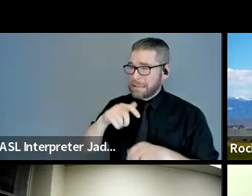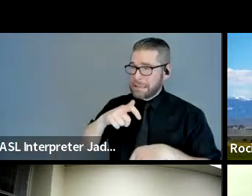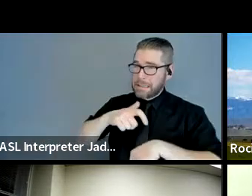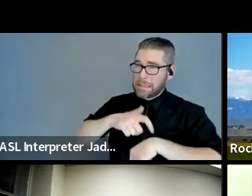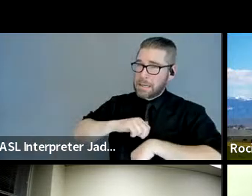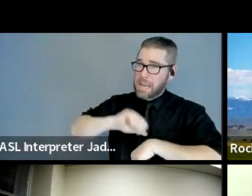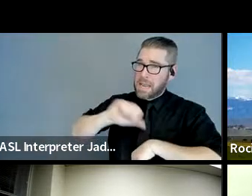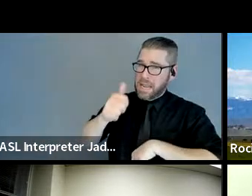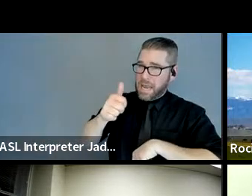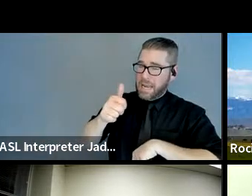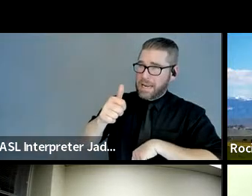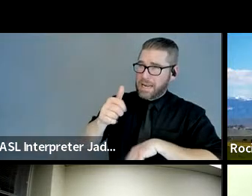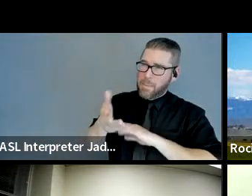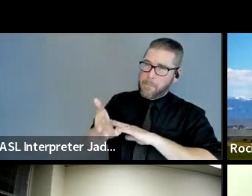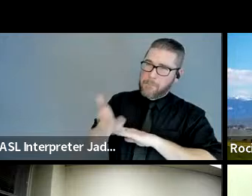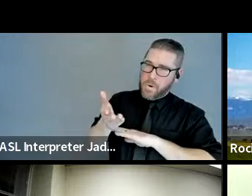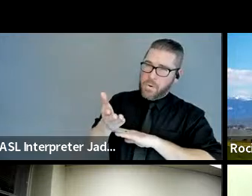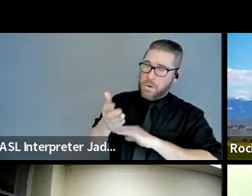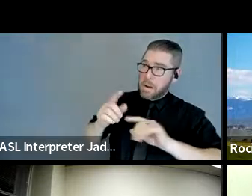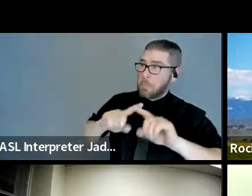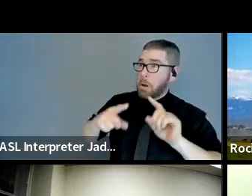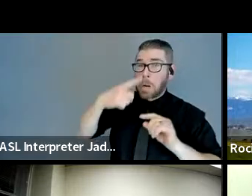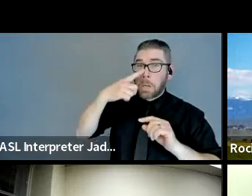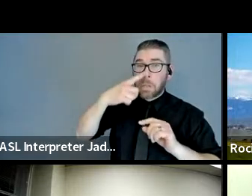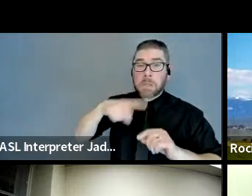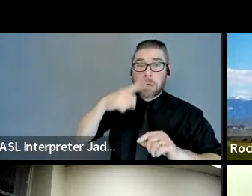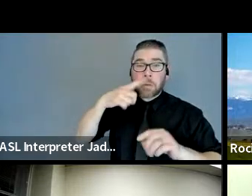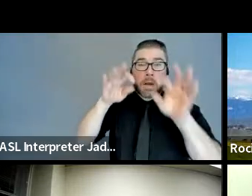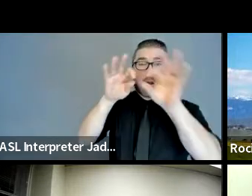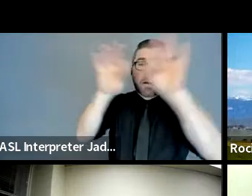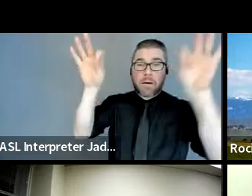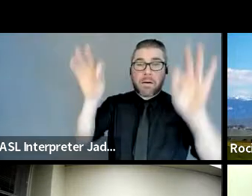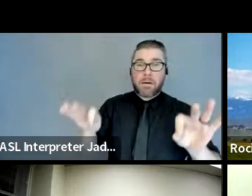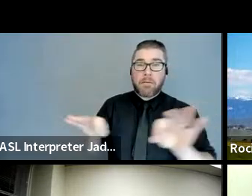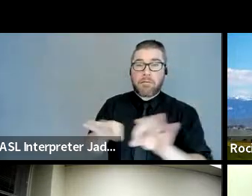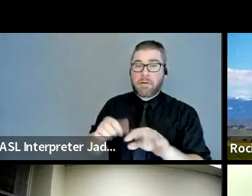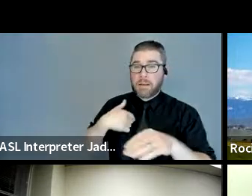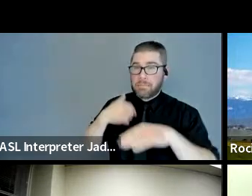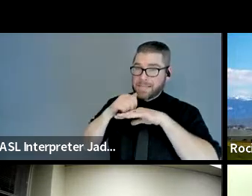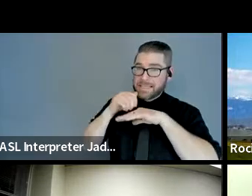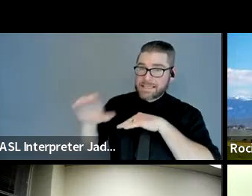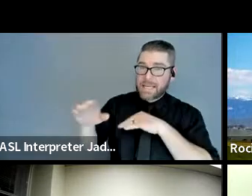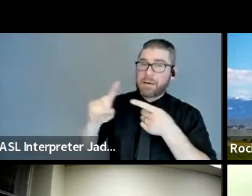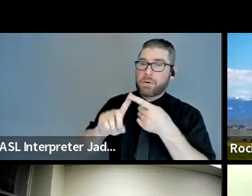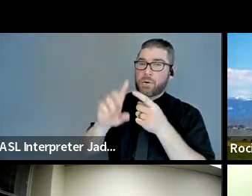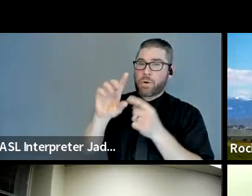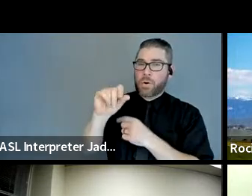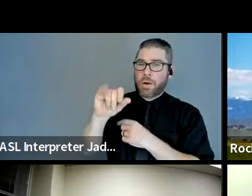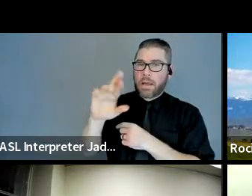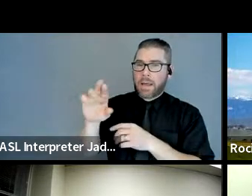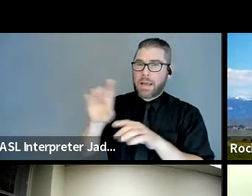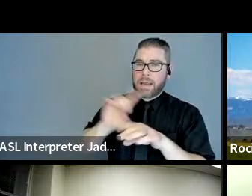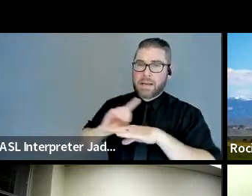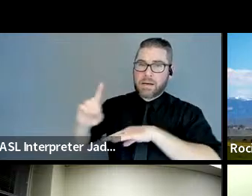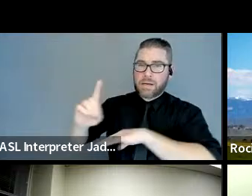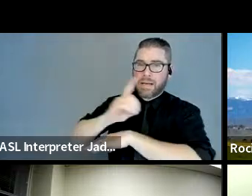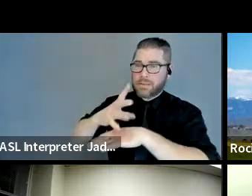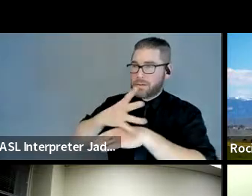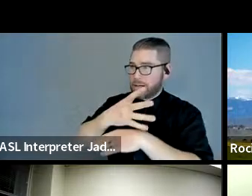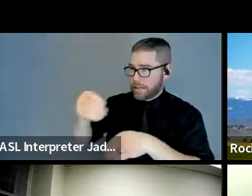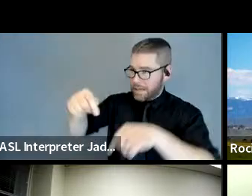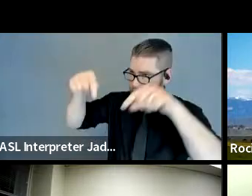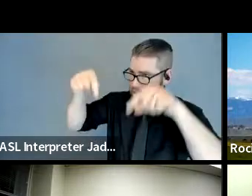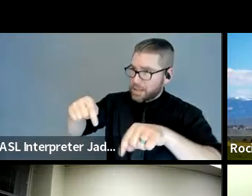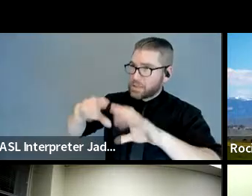send the flyer to the Air District and this group, and then you can send it out to the entire